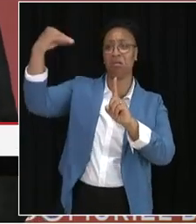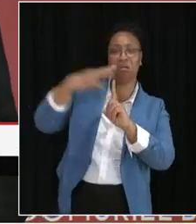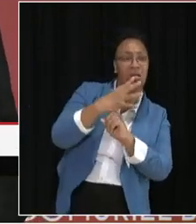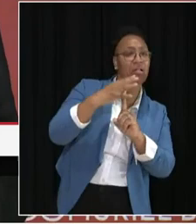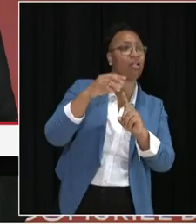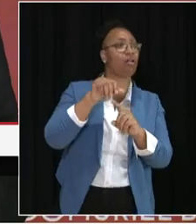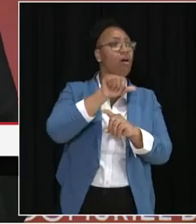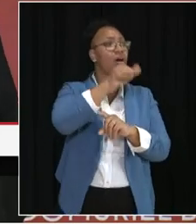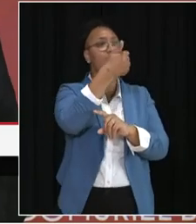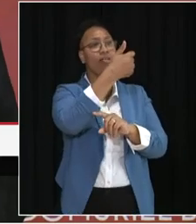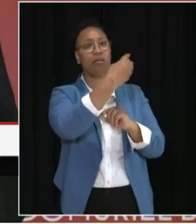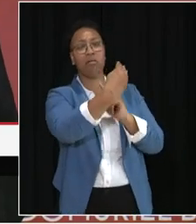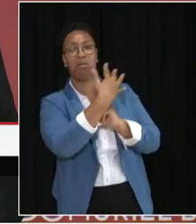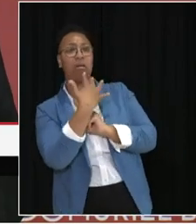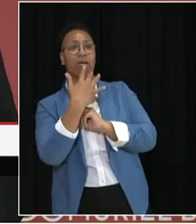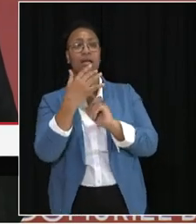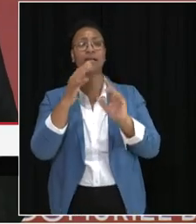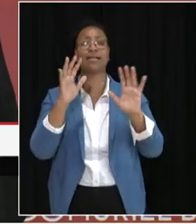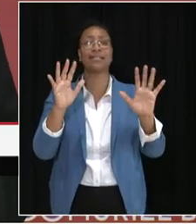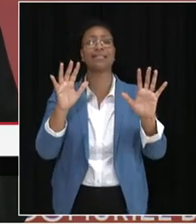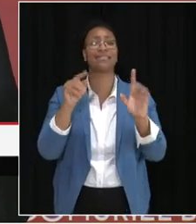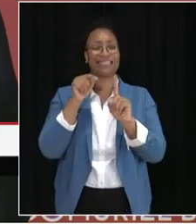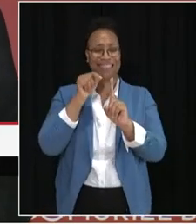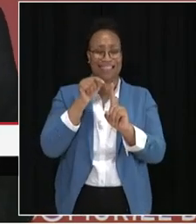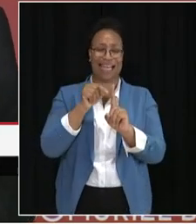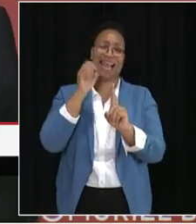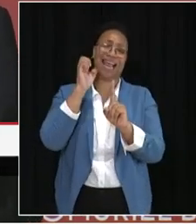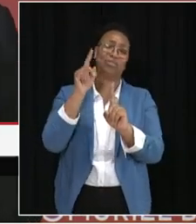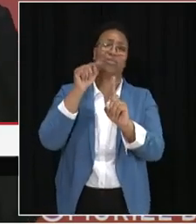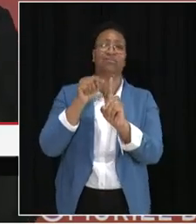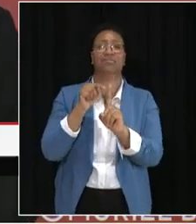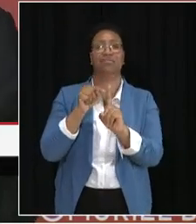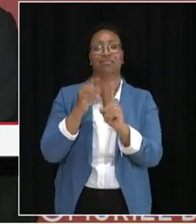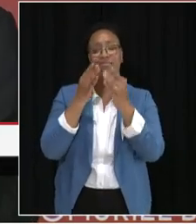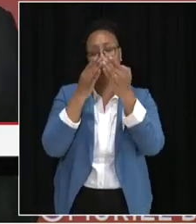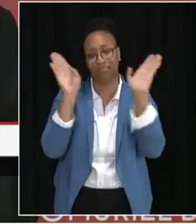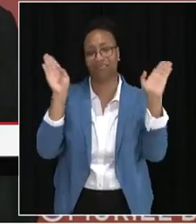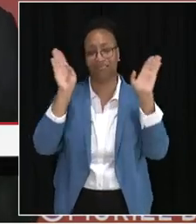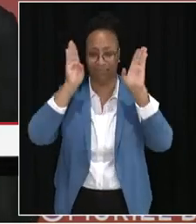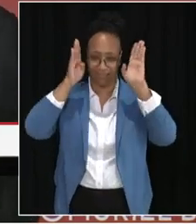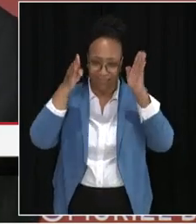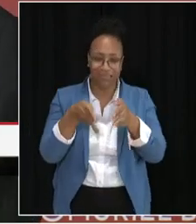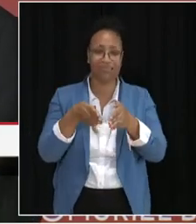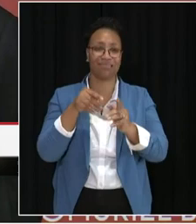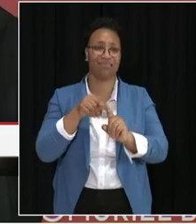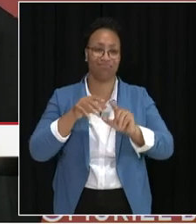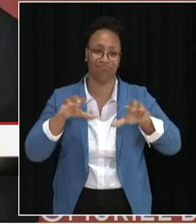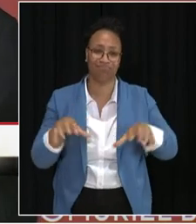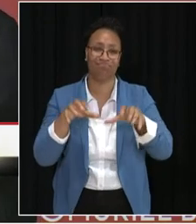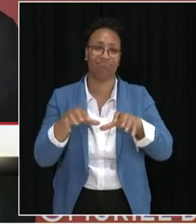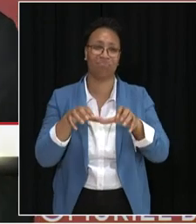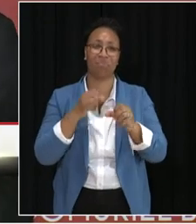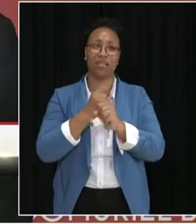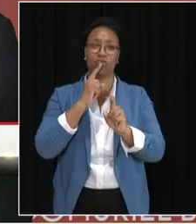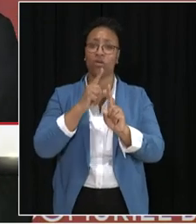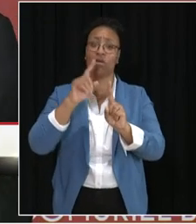cure is education and a citizenry which will make sure it doesn't happen